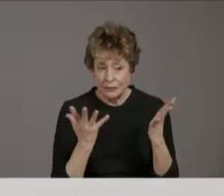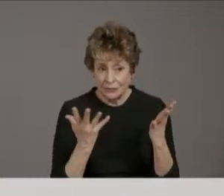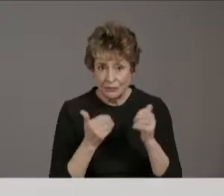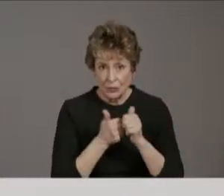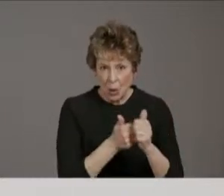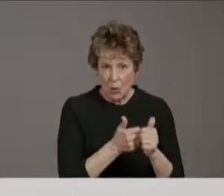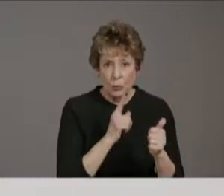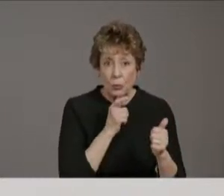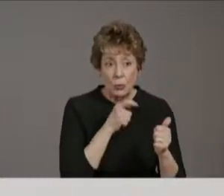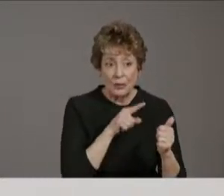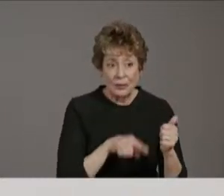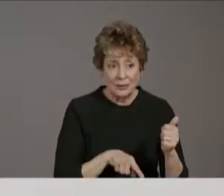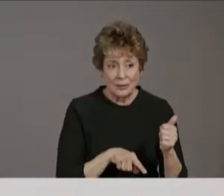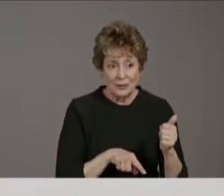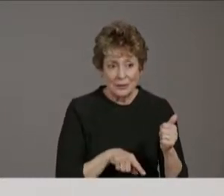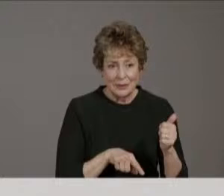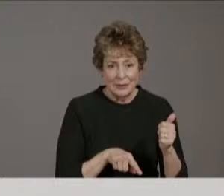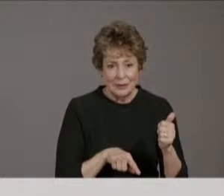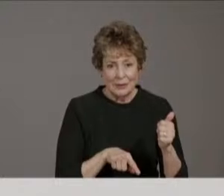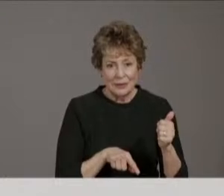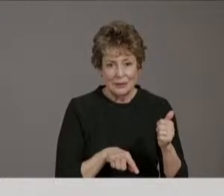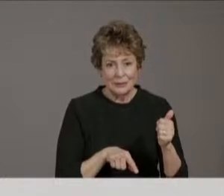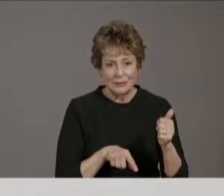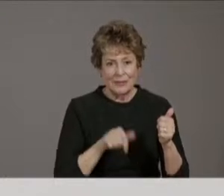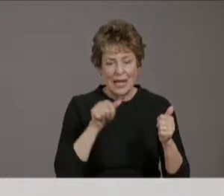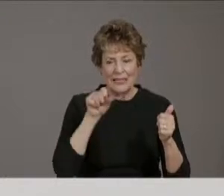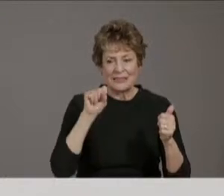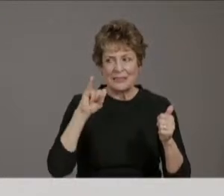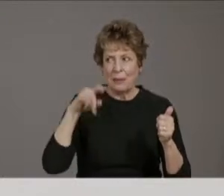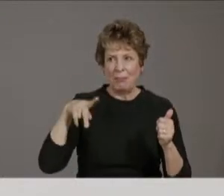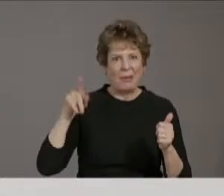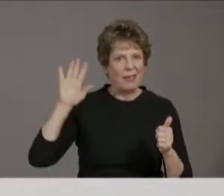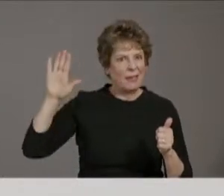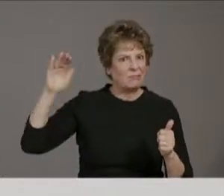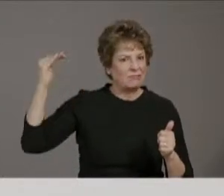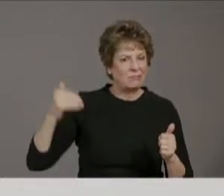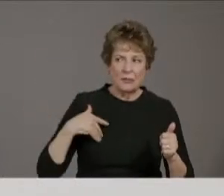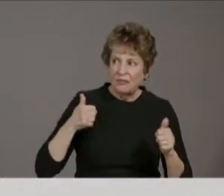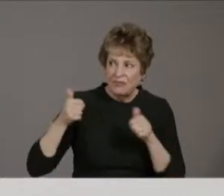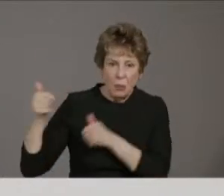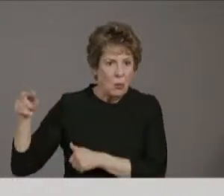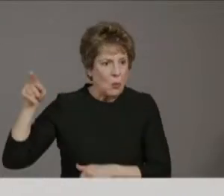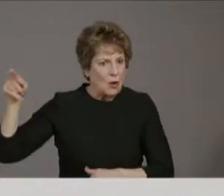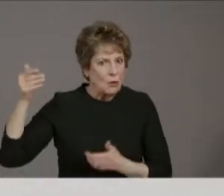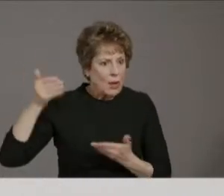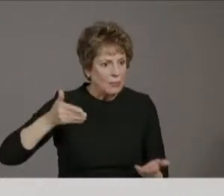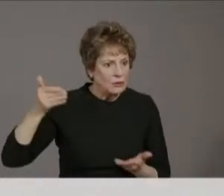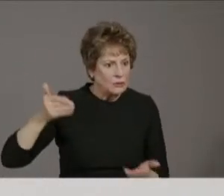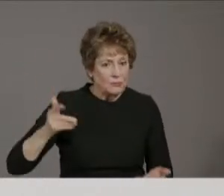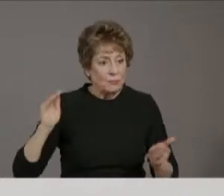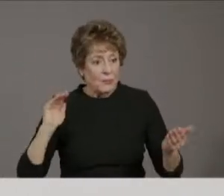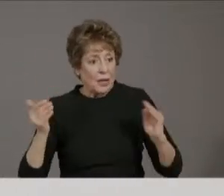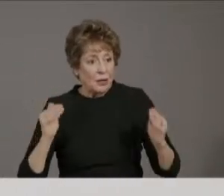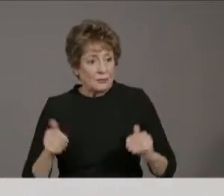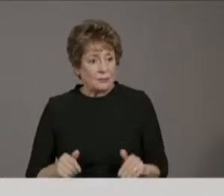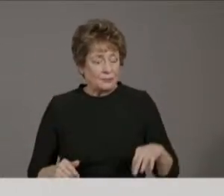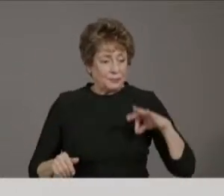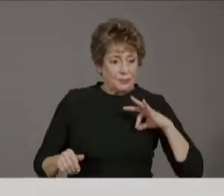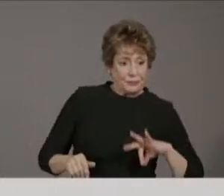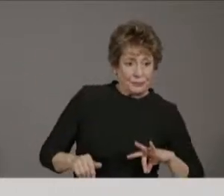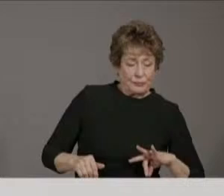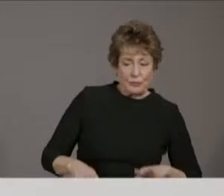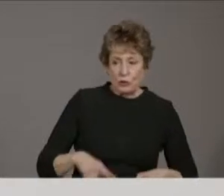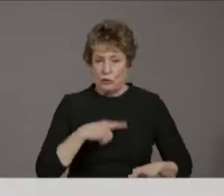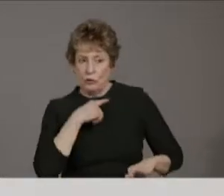recommendations from ACIP. And so they look at the benefit versus the risk of who's getting vaccinated and